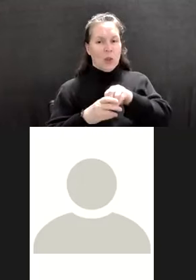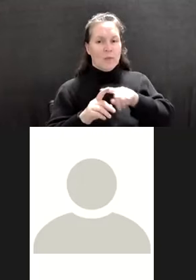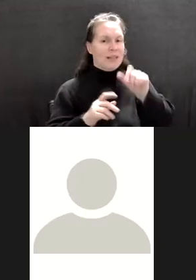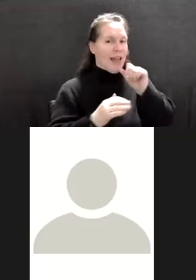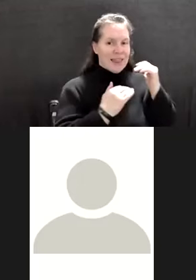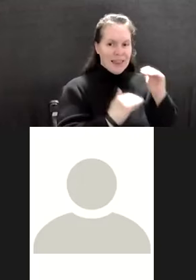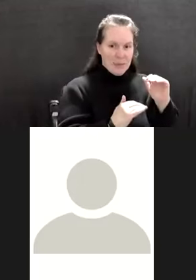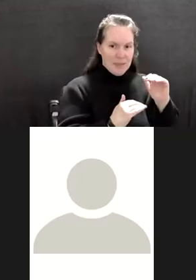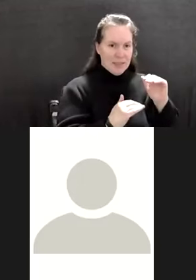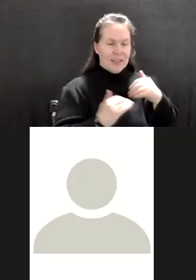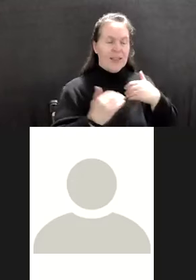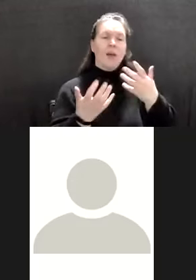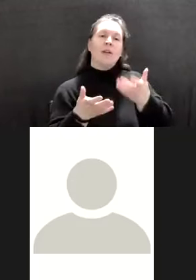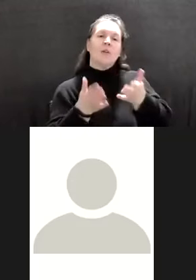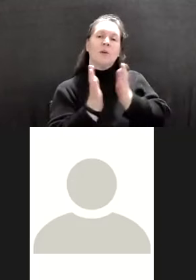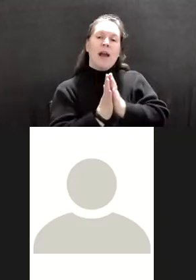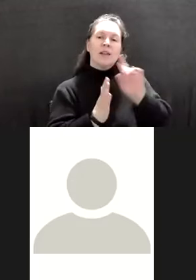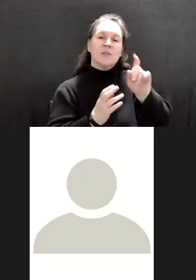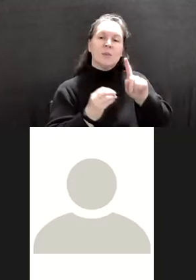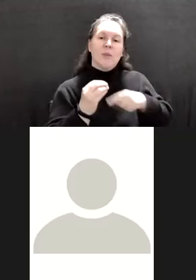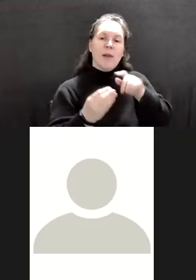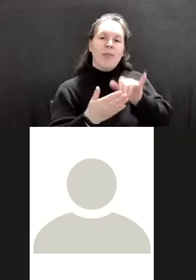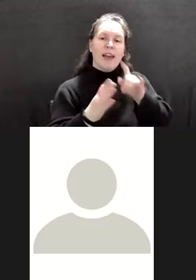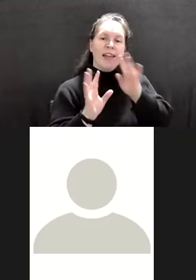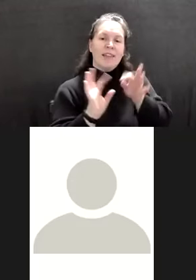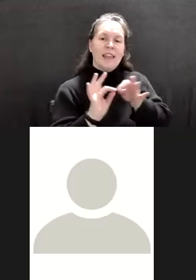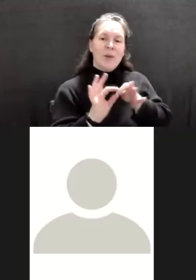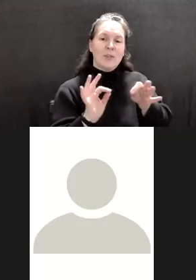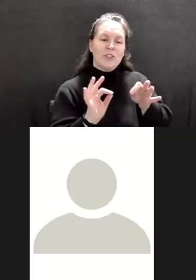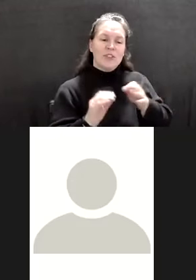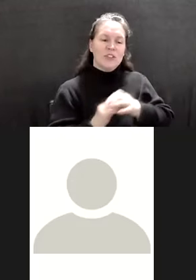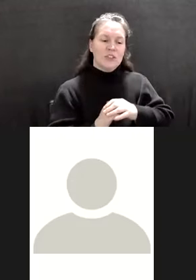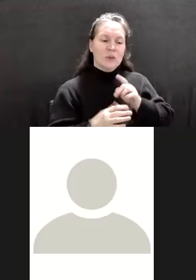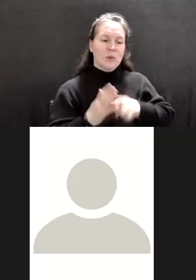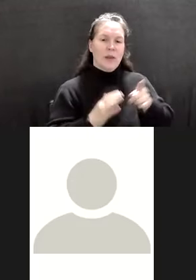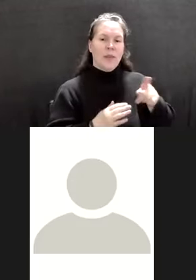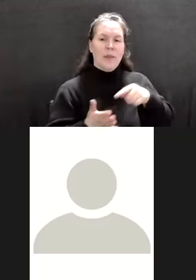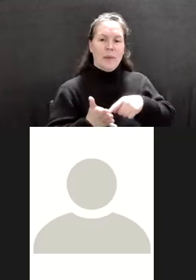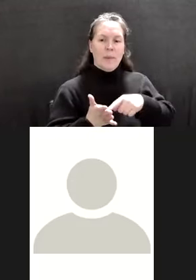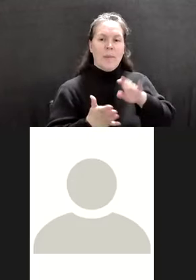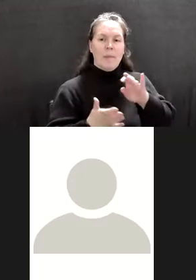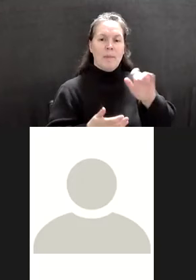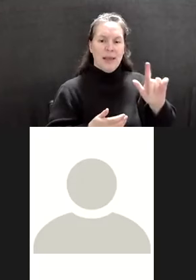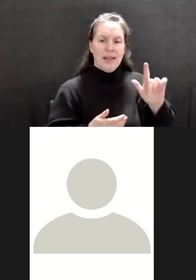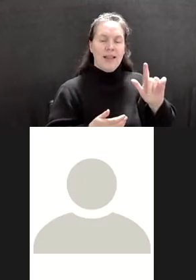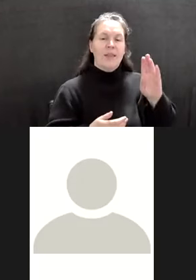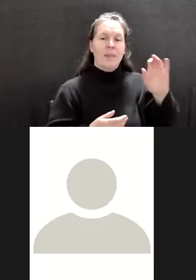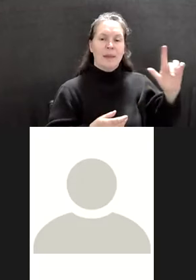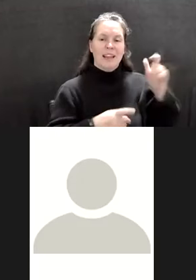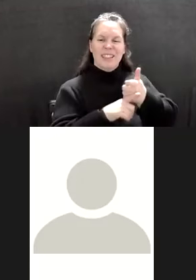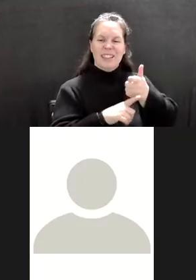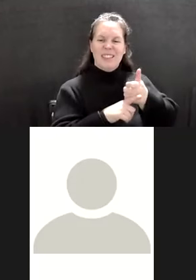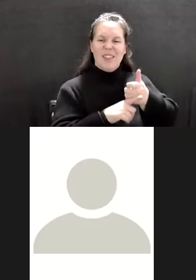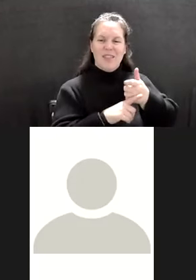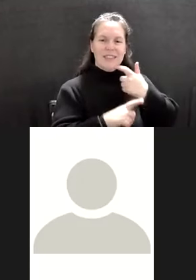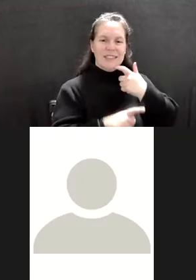really want to ask some questions about that language, because that's what the bill says. It says it may include, but it's not limited to.